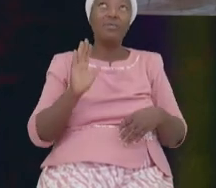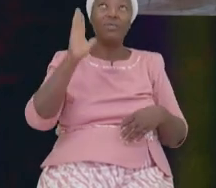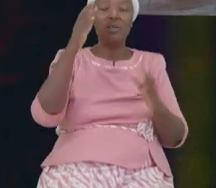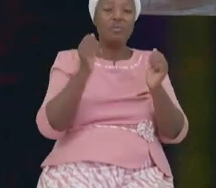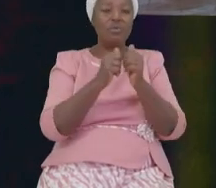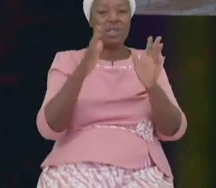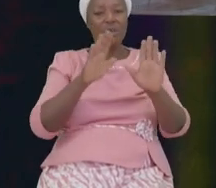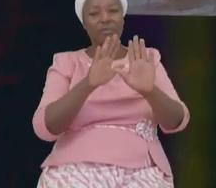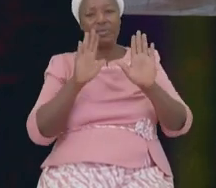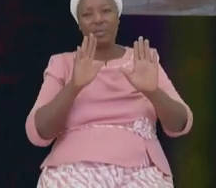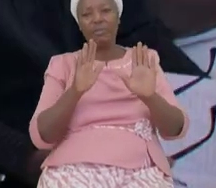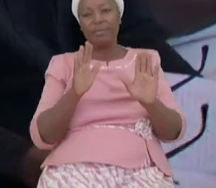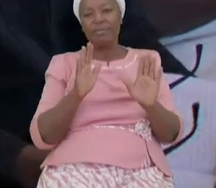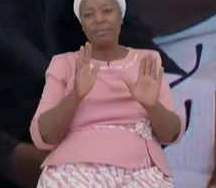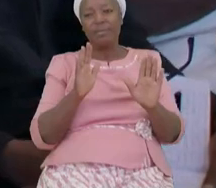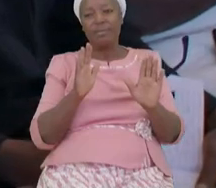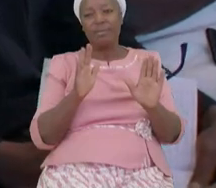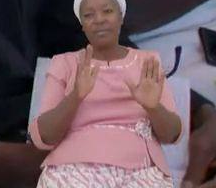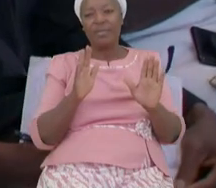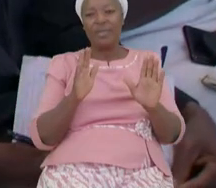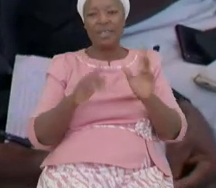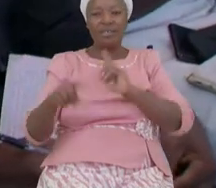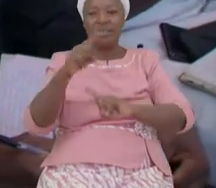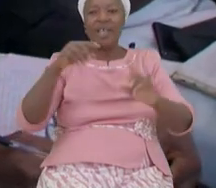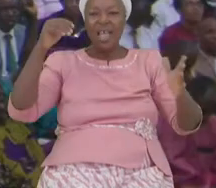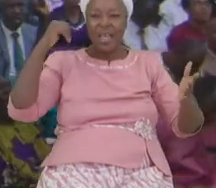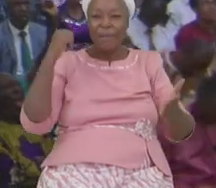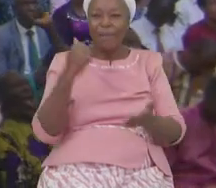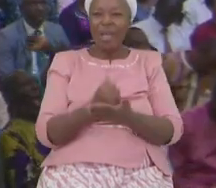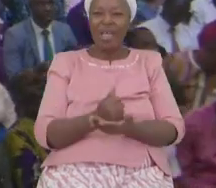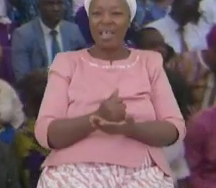without fear. Somebody say amen. Amen.